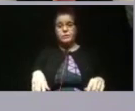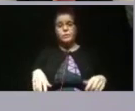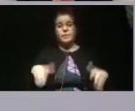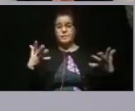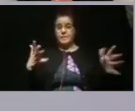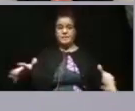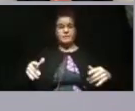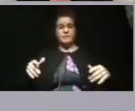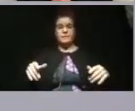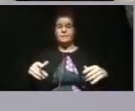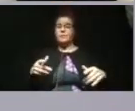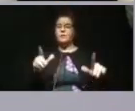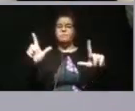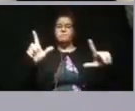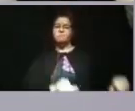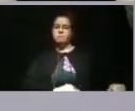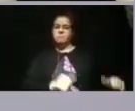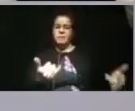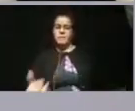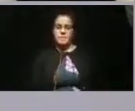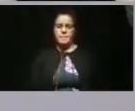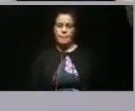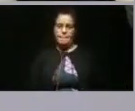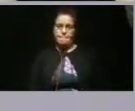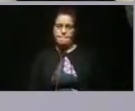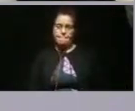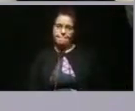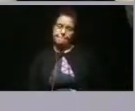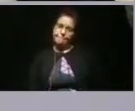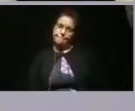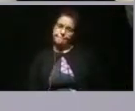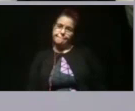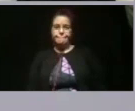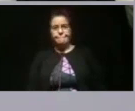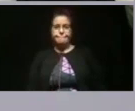gonna unshare the screen here and